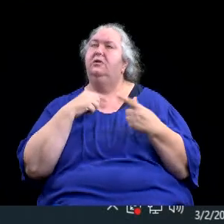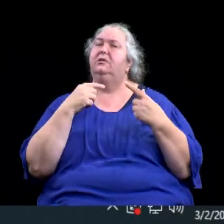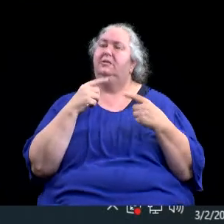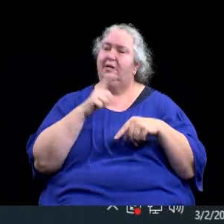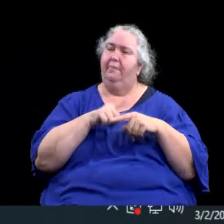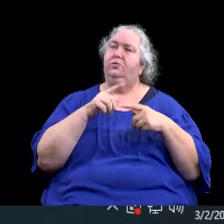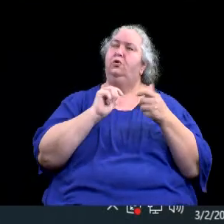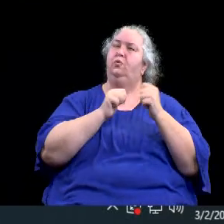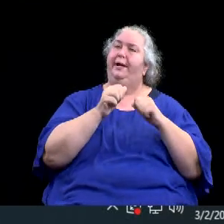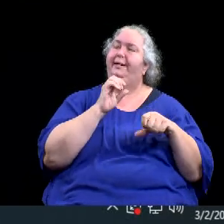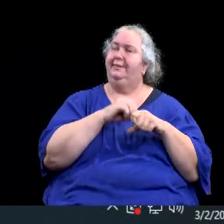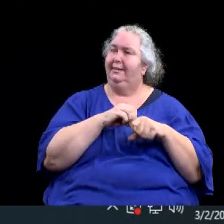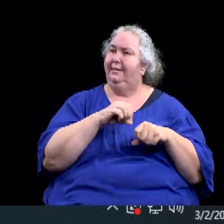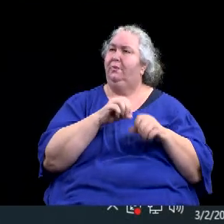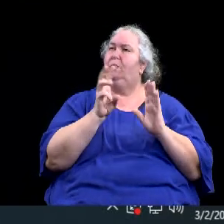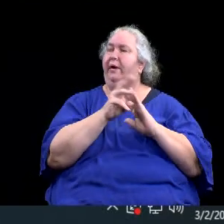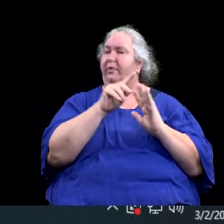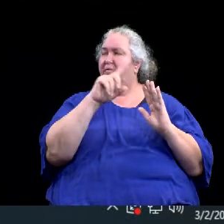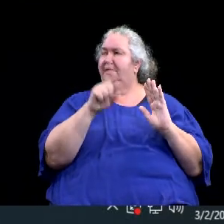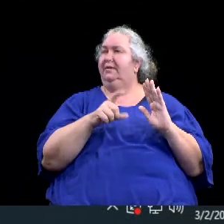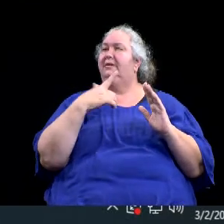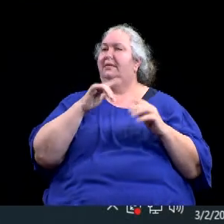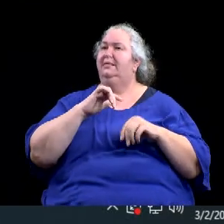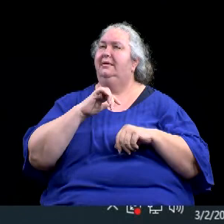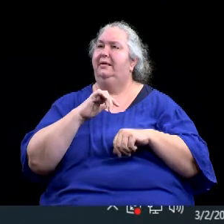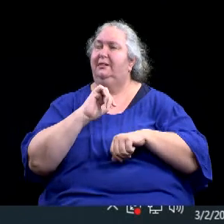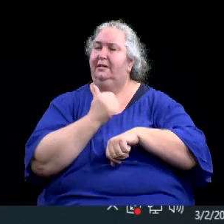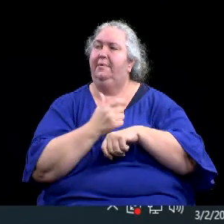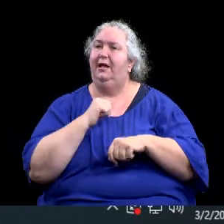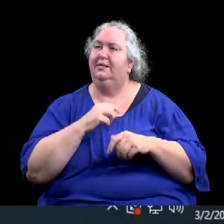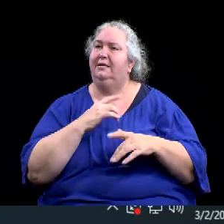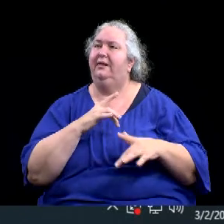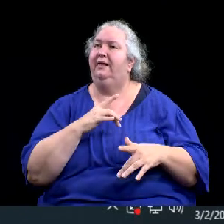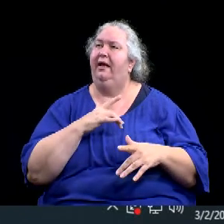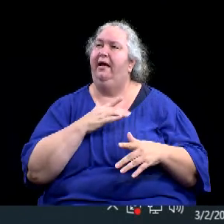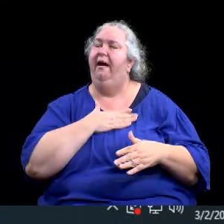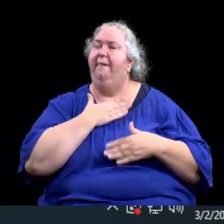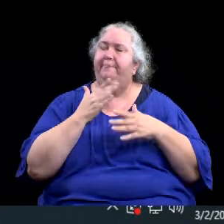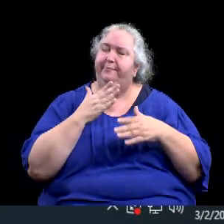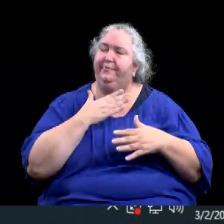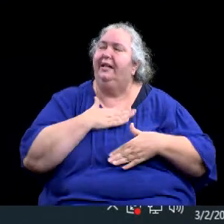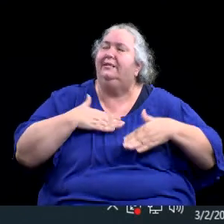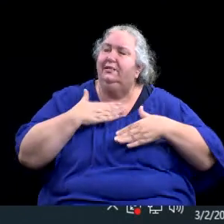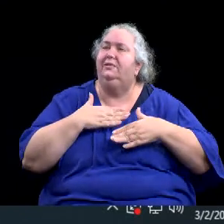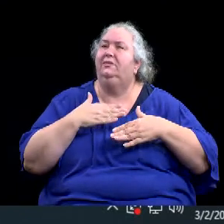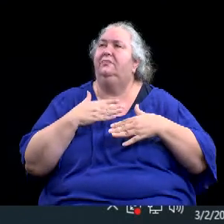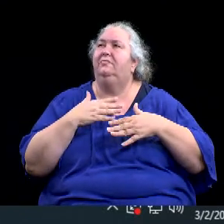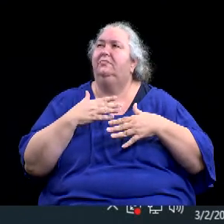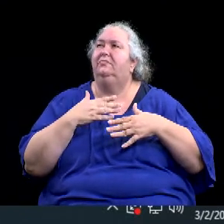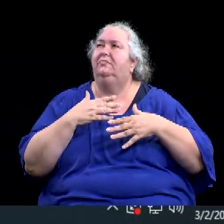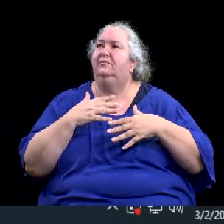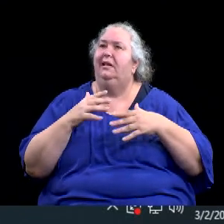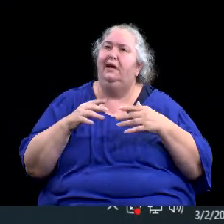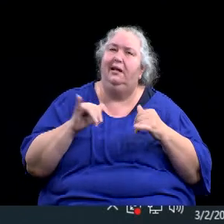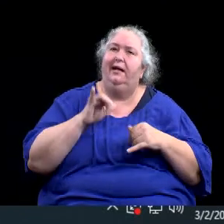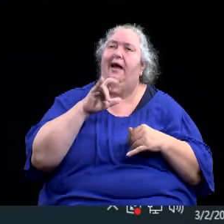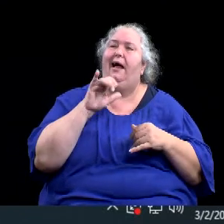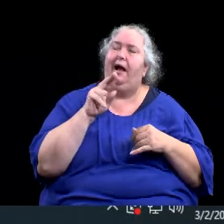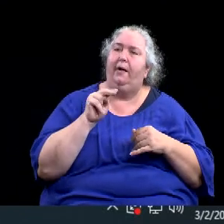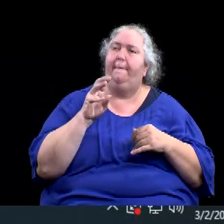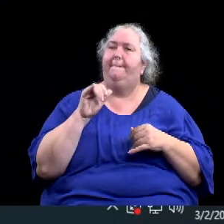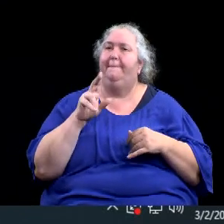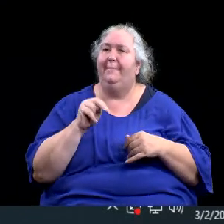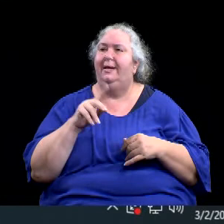racing enthusiast local extra, Ironman, TMBRA, Marathon is quickly eroding. Local businesses,